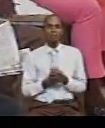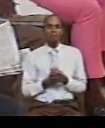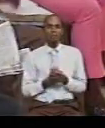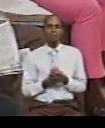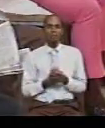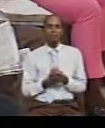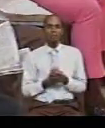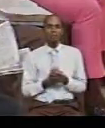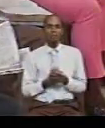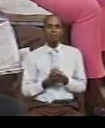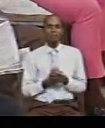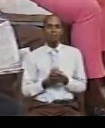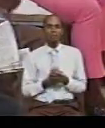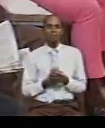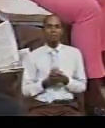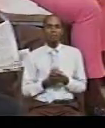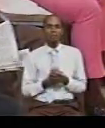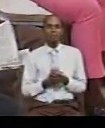But